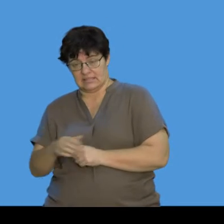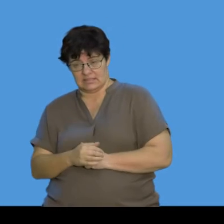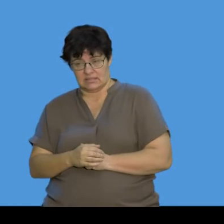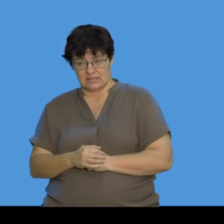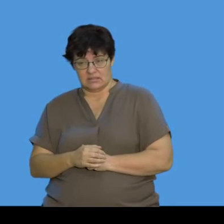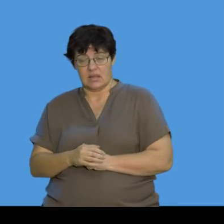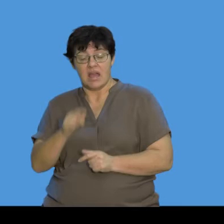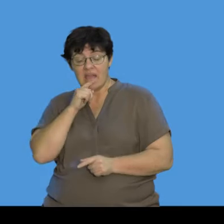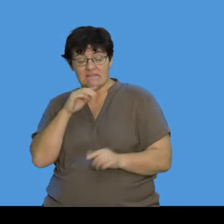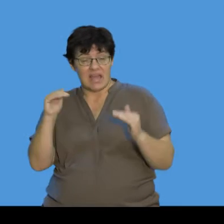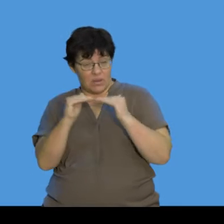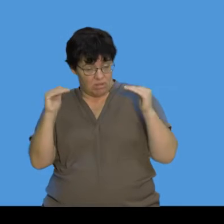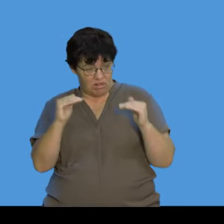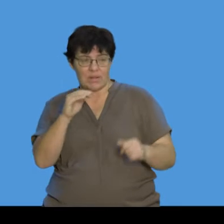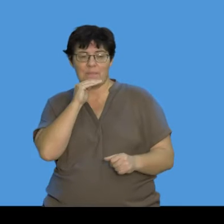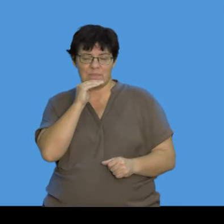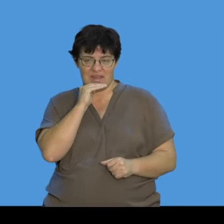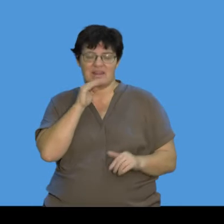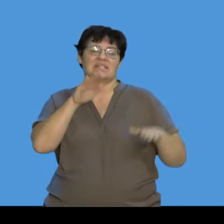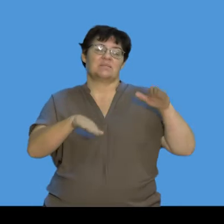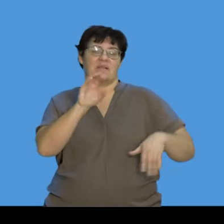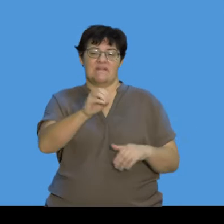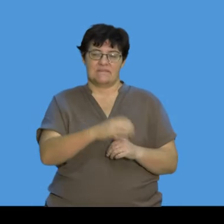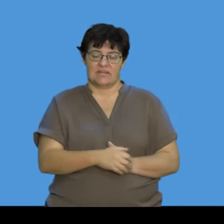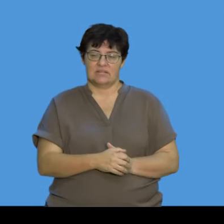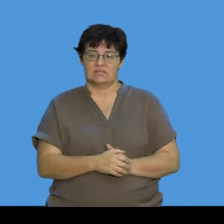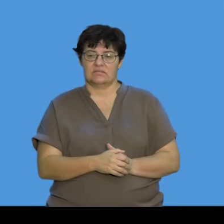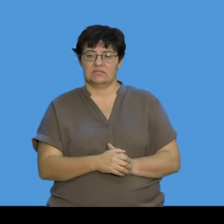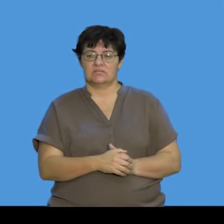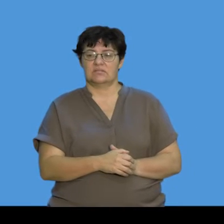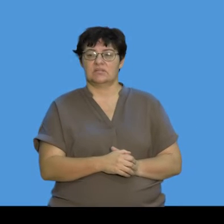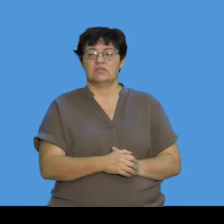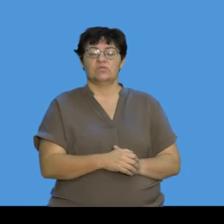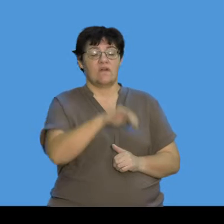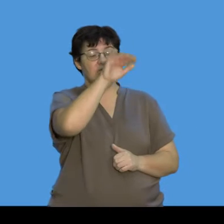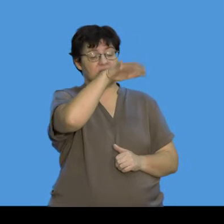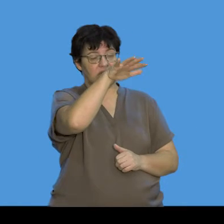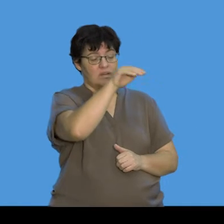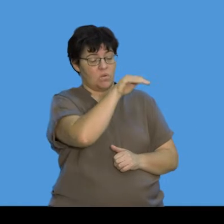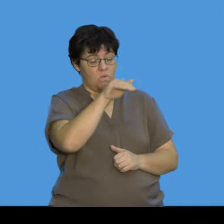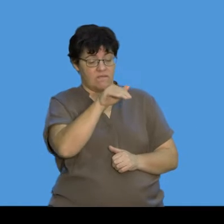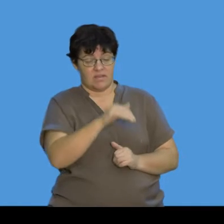If they are equal, then it means they are similar, right? So that is 15 over